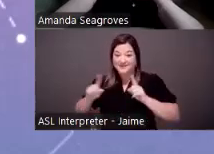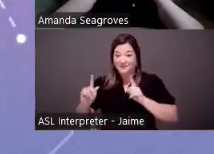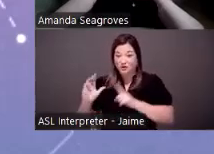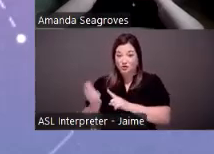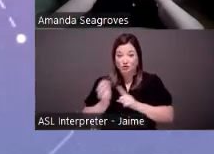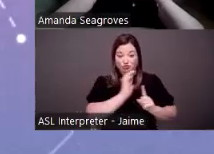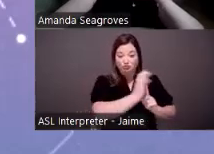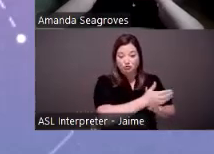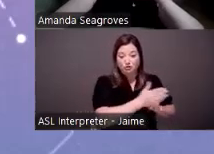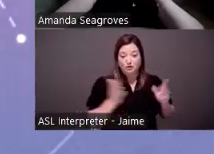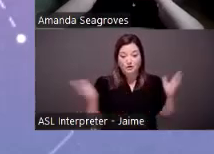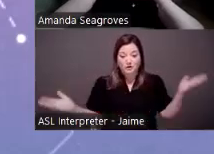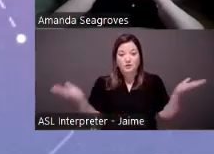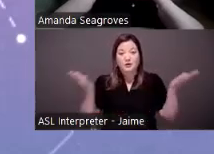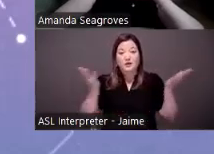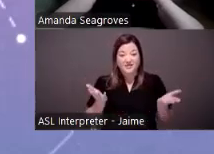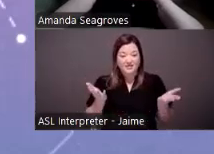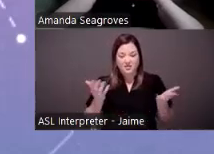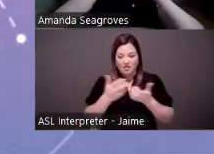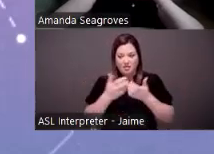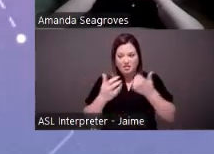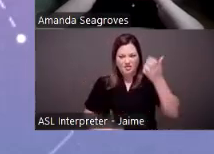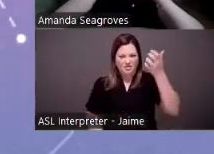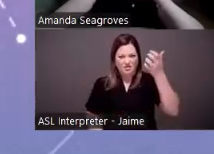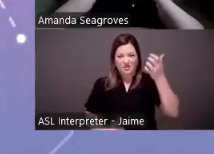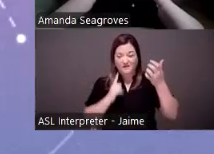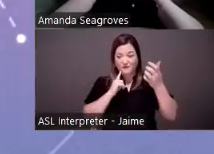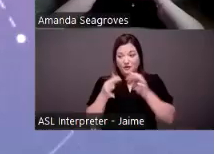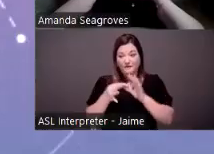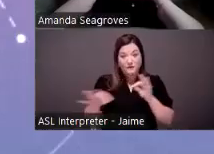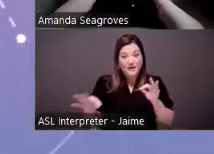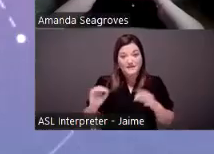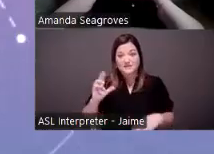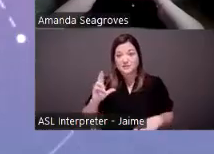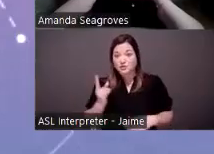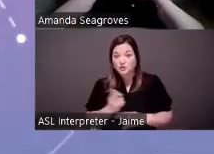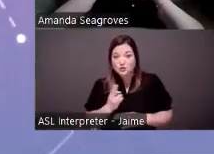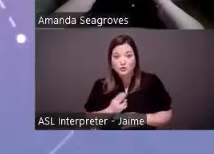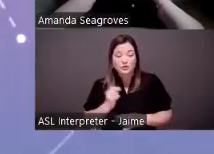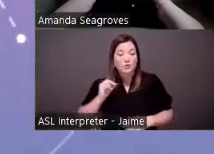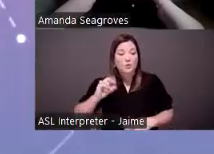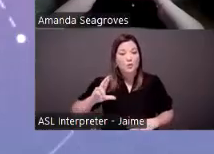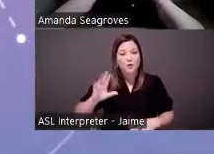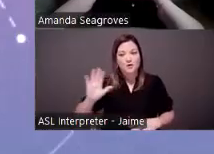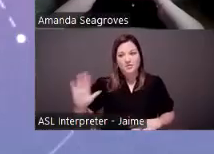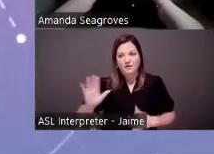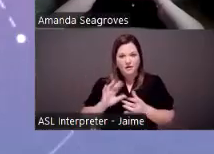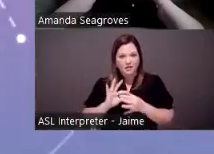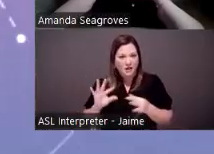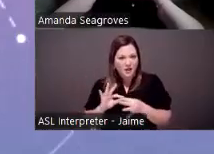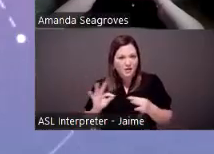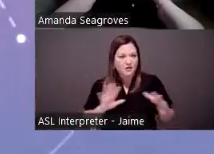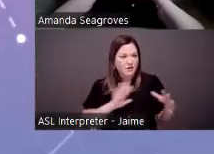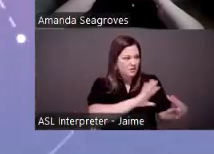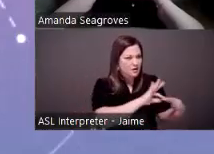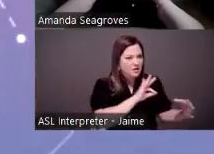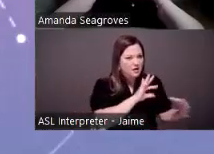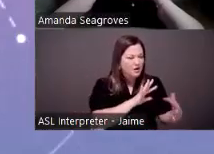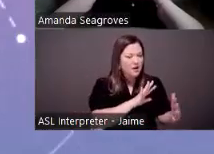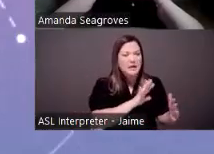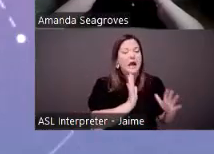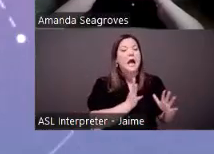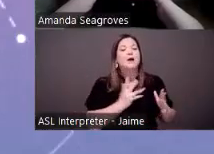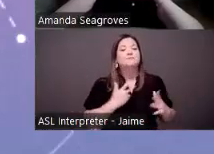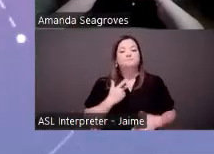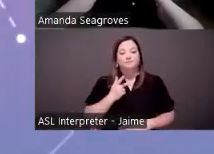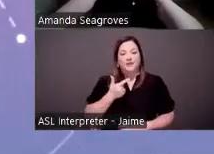may be a disconnect in terms of certain phrases that are used or how they translate. And it's really important for the caregiver over there in the